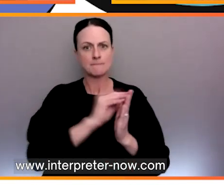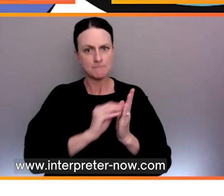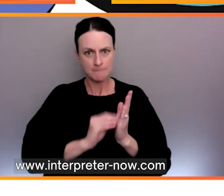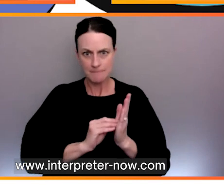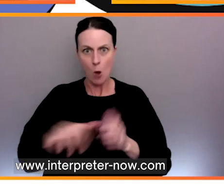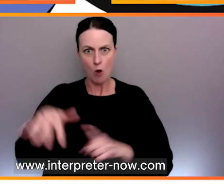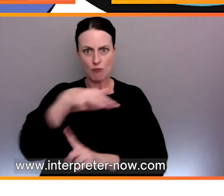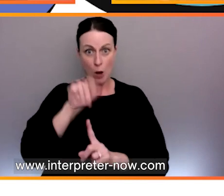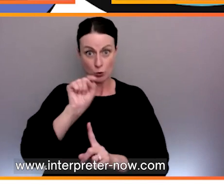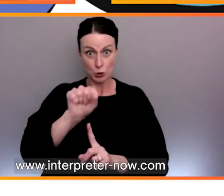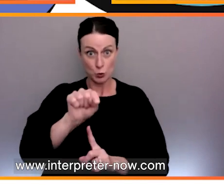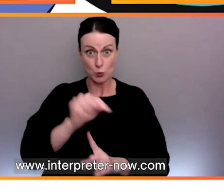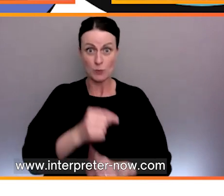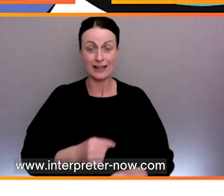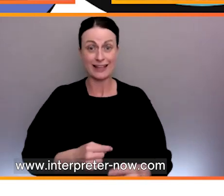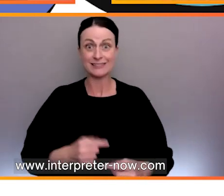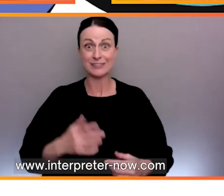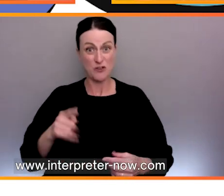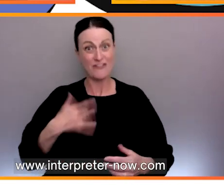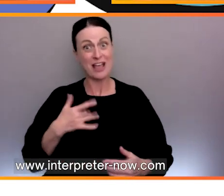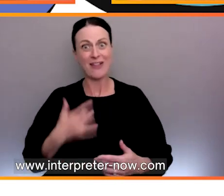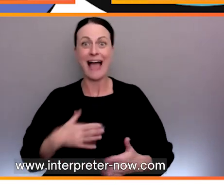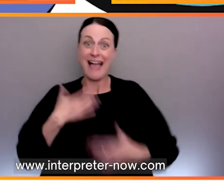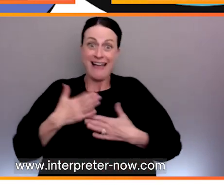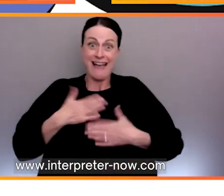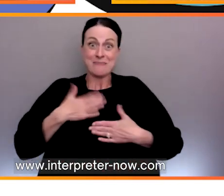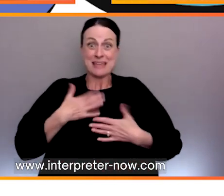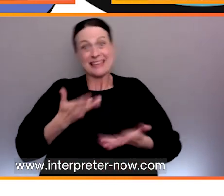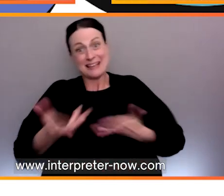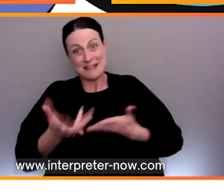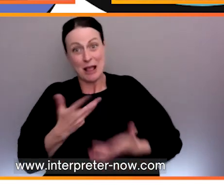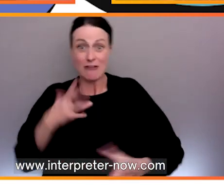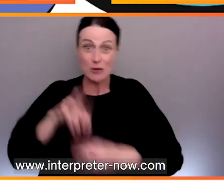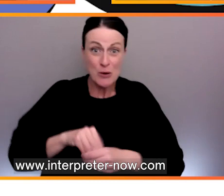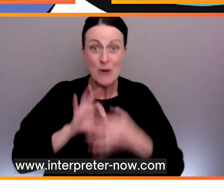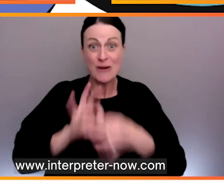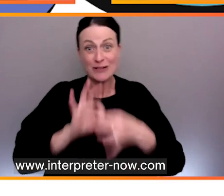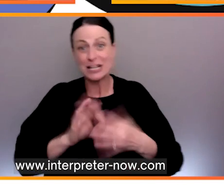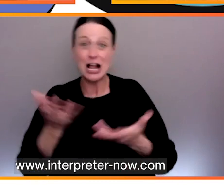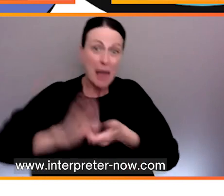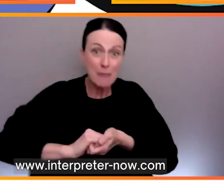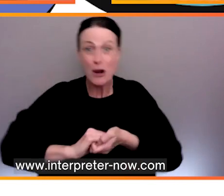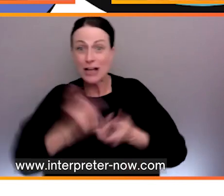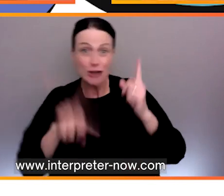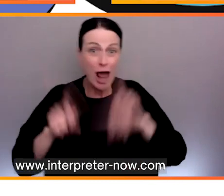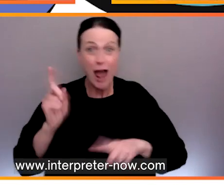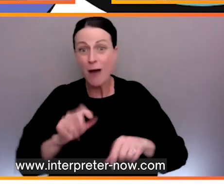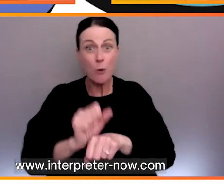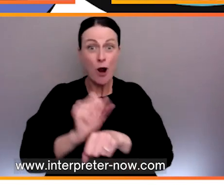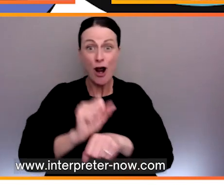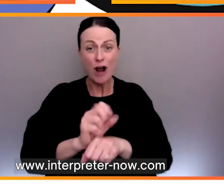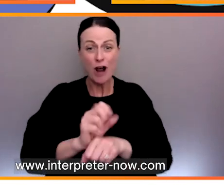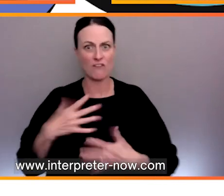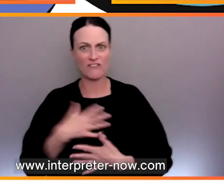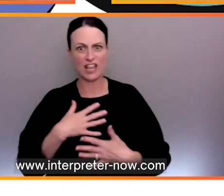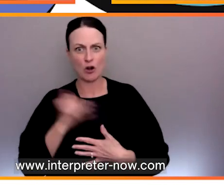How am I recognized? Is it once a year in a review? Or are there ways that I am valued